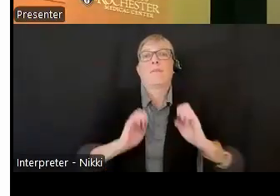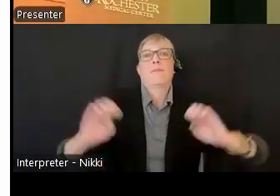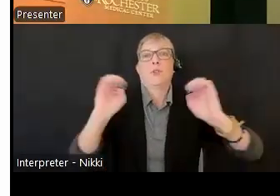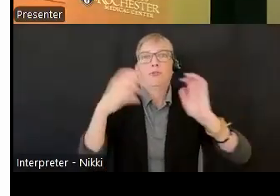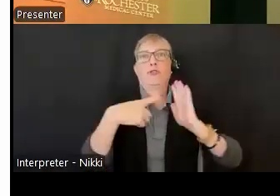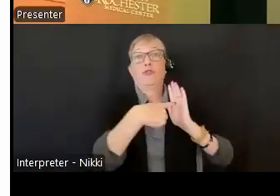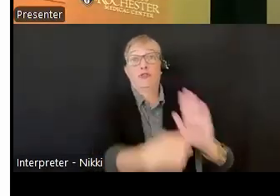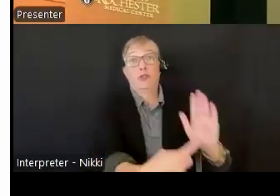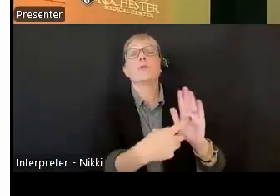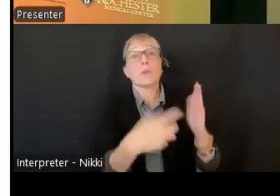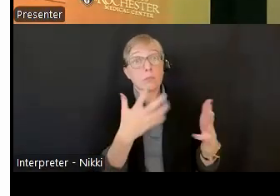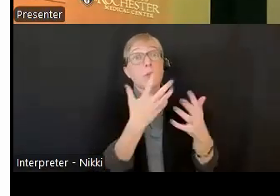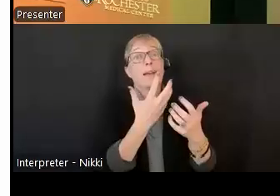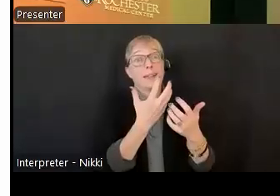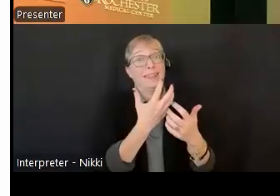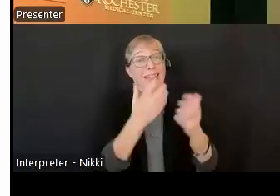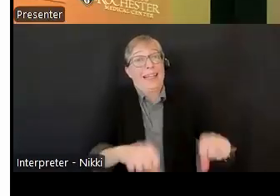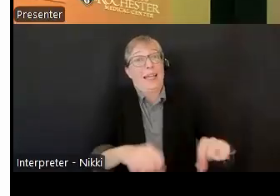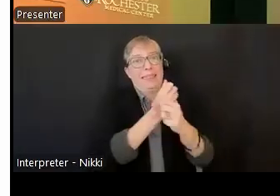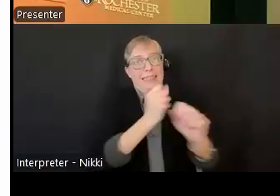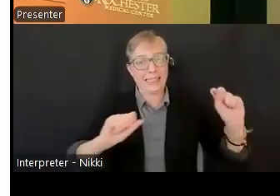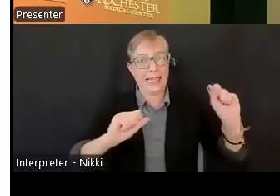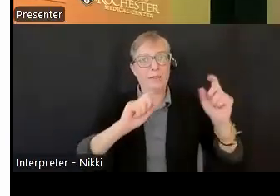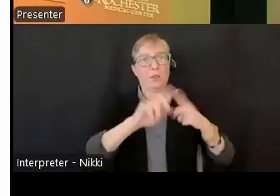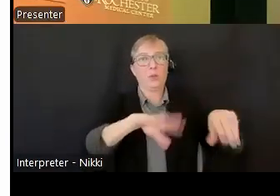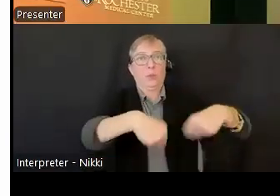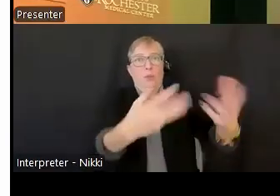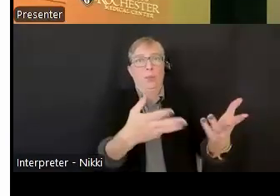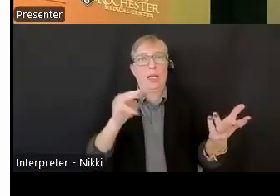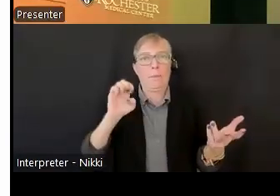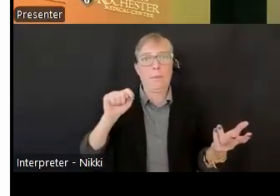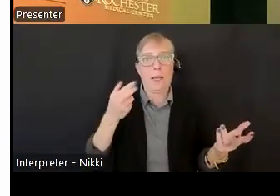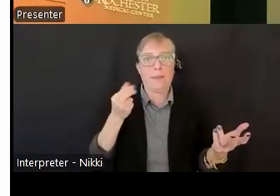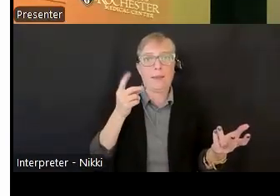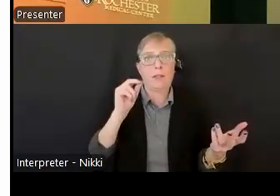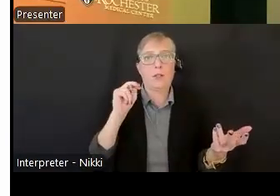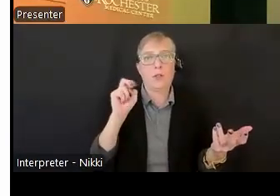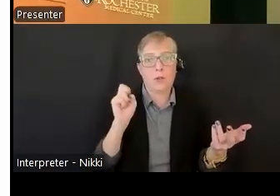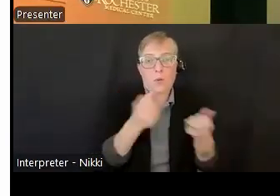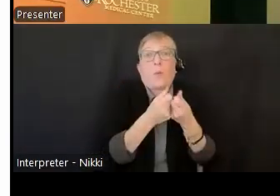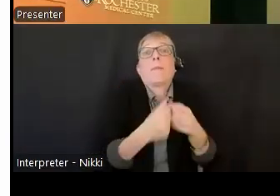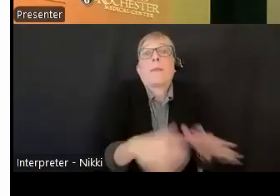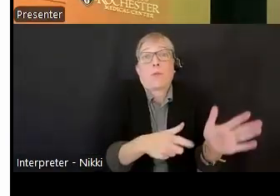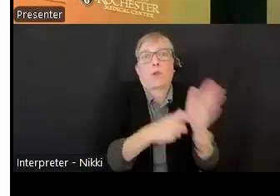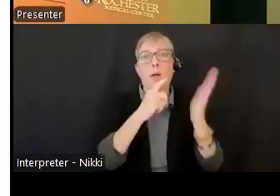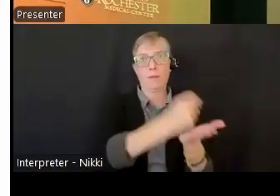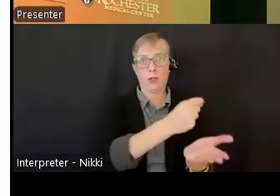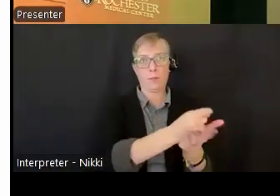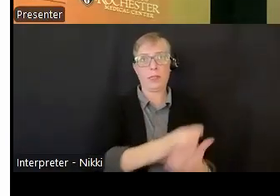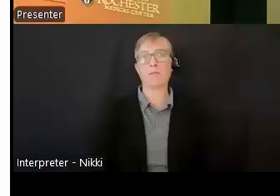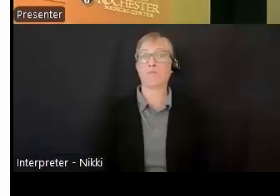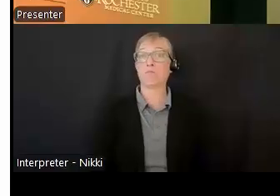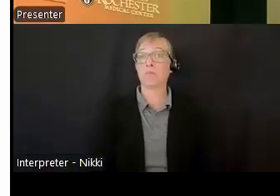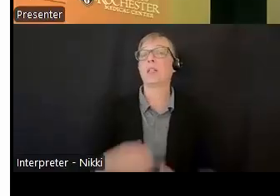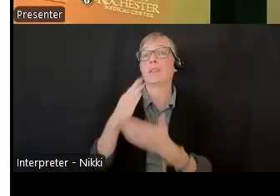administering methadone without the requirement of counseling. So during the public health emergency, some of those regulations